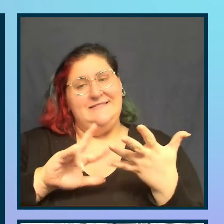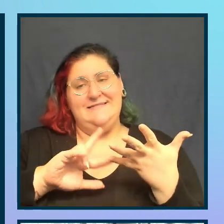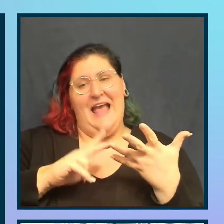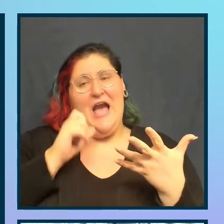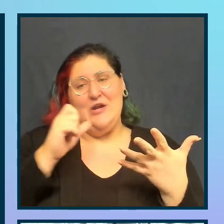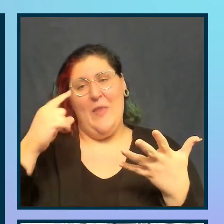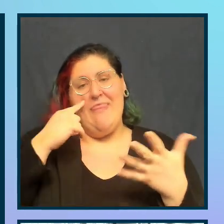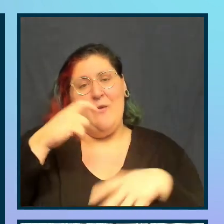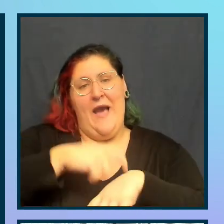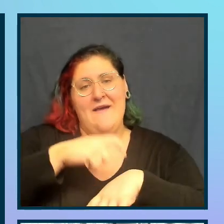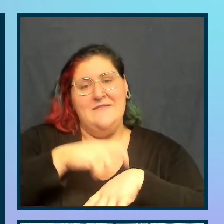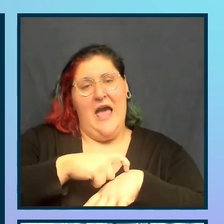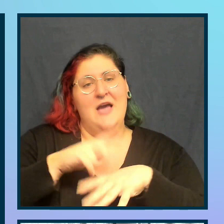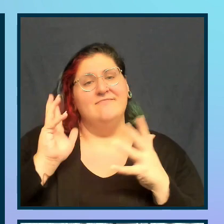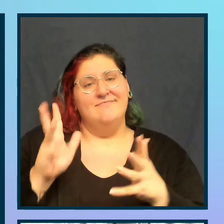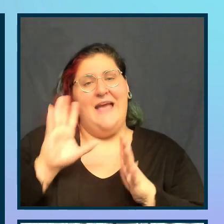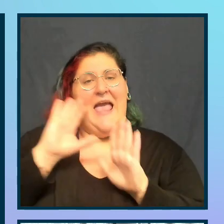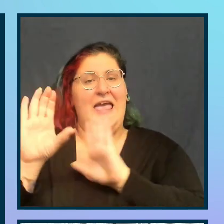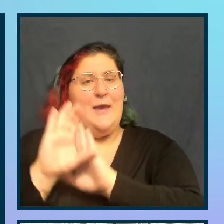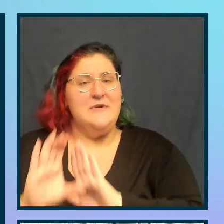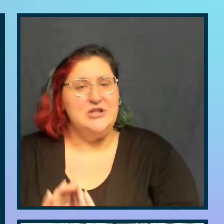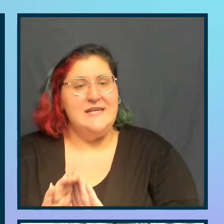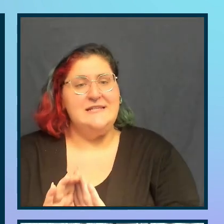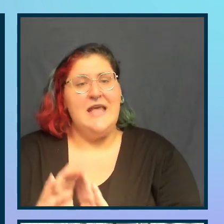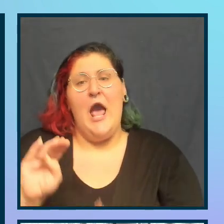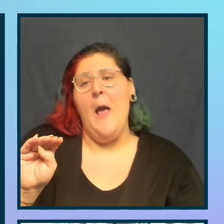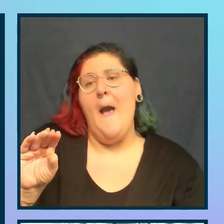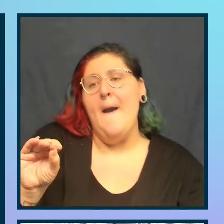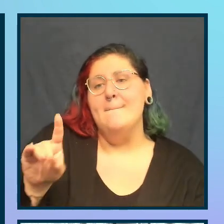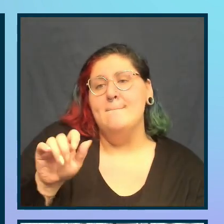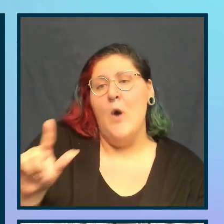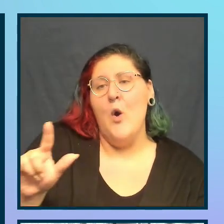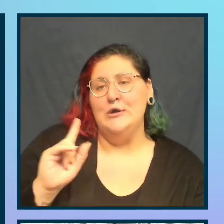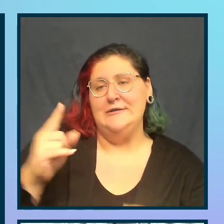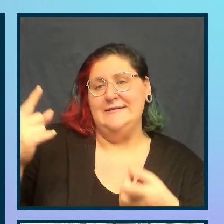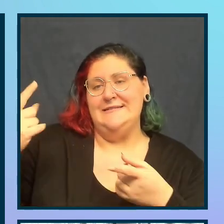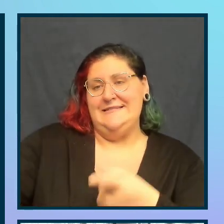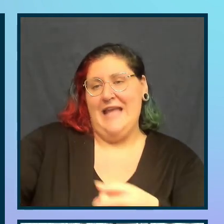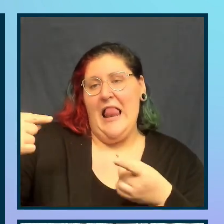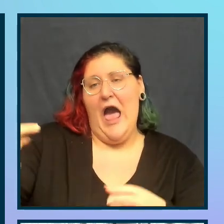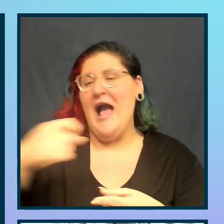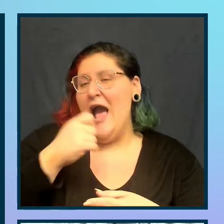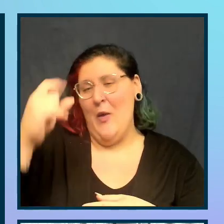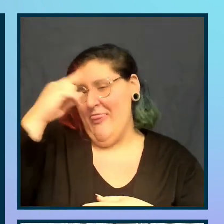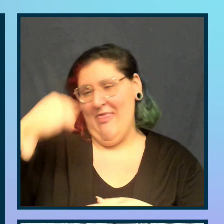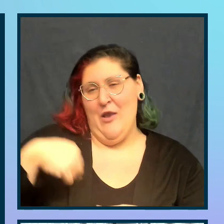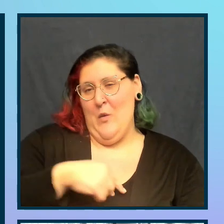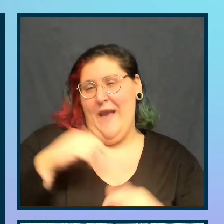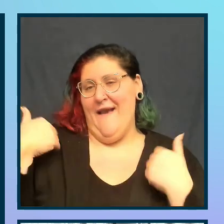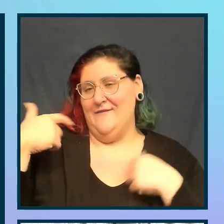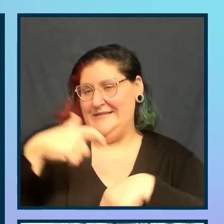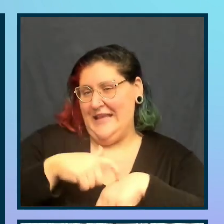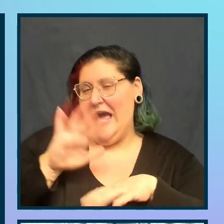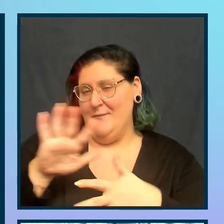guided tests that you'll have to save for your own time in order to explore what's there. So we're gonna go back to our